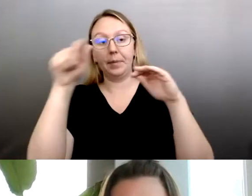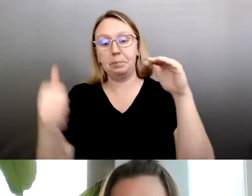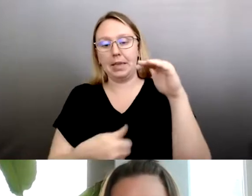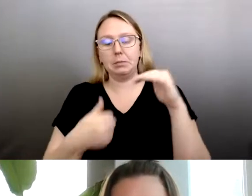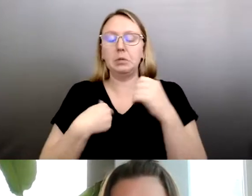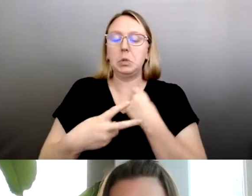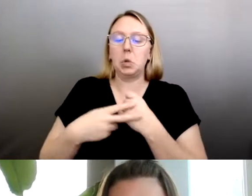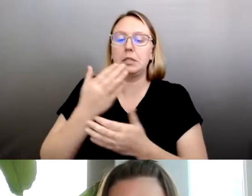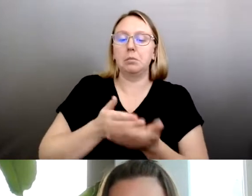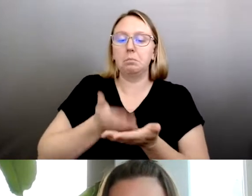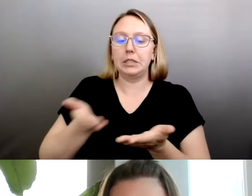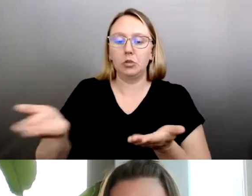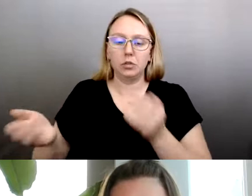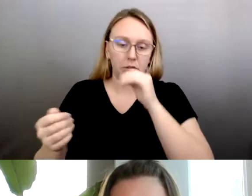materials.